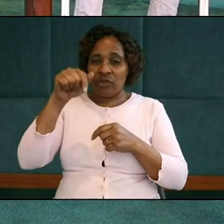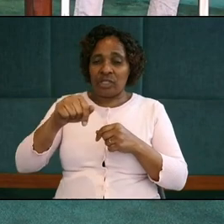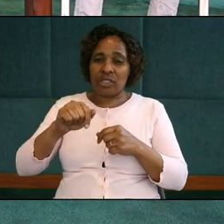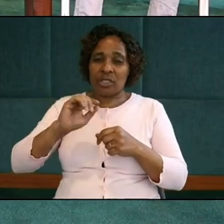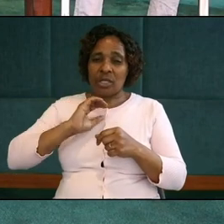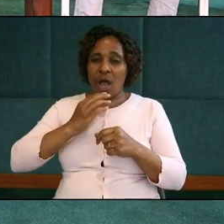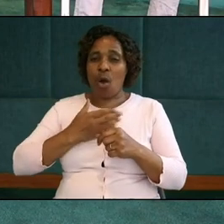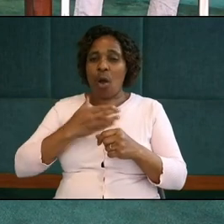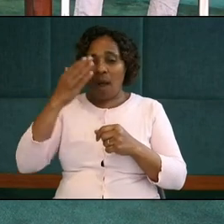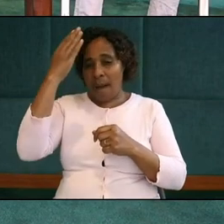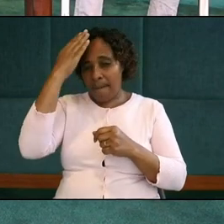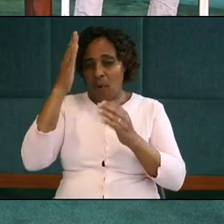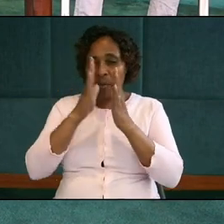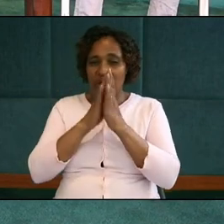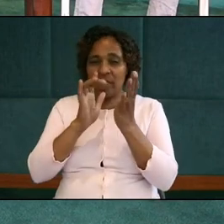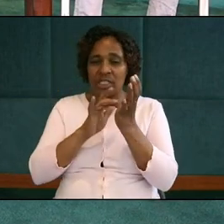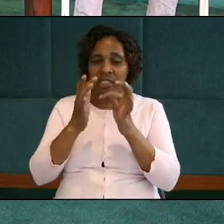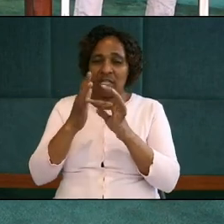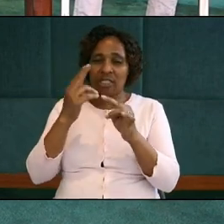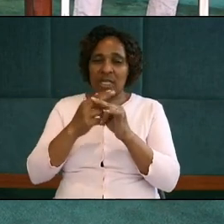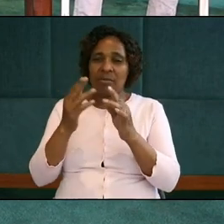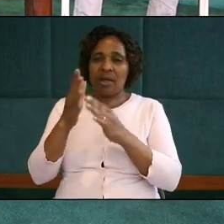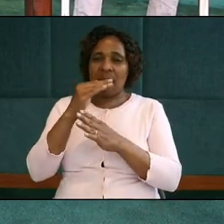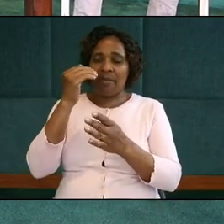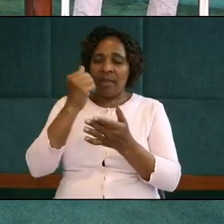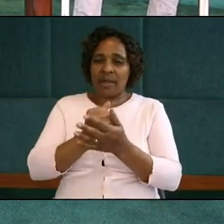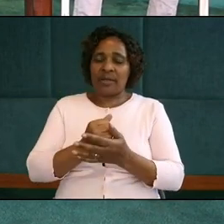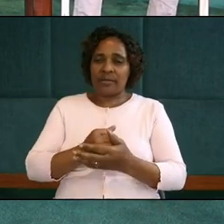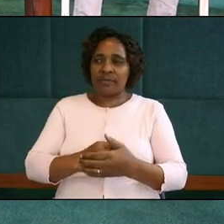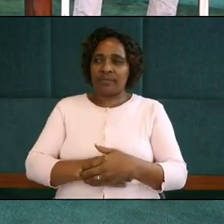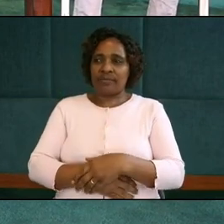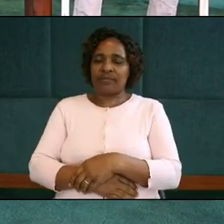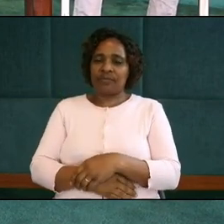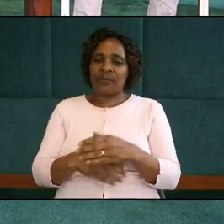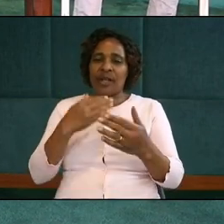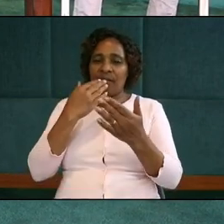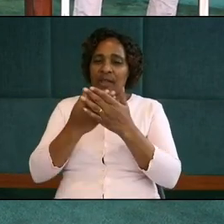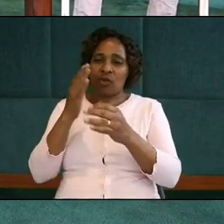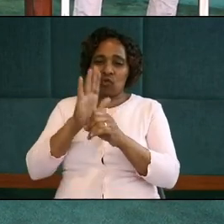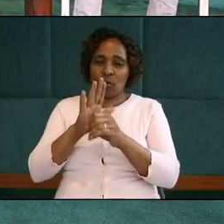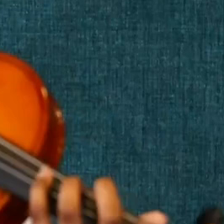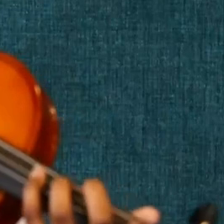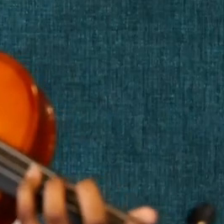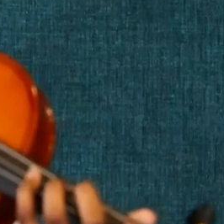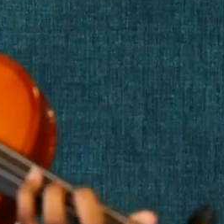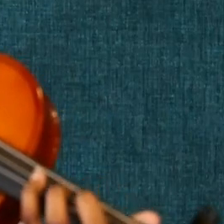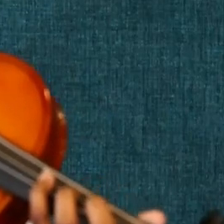believing in Jesus' name we pray. Amen. Amen. Amen. Thank you so much, and have a wonderful week.